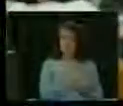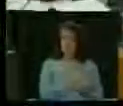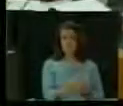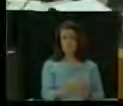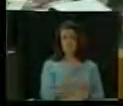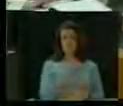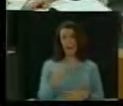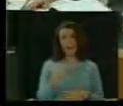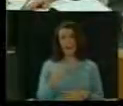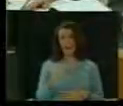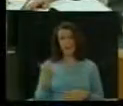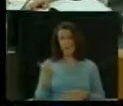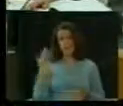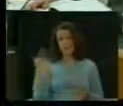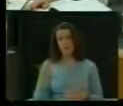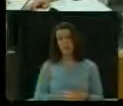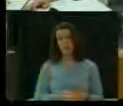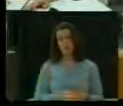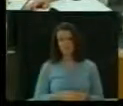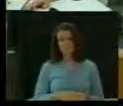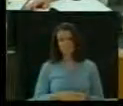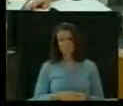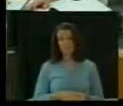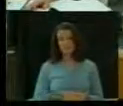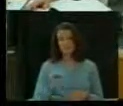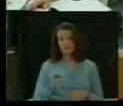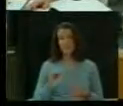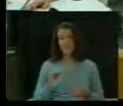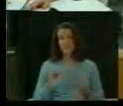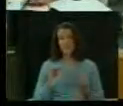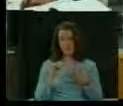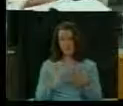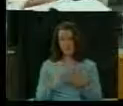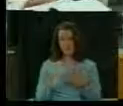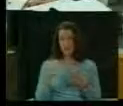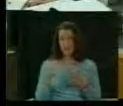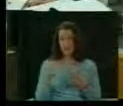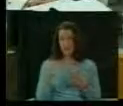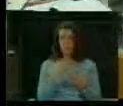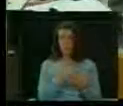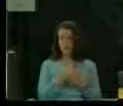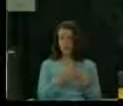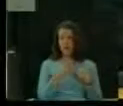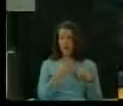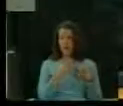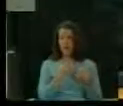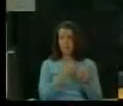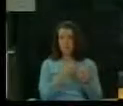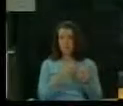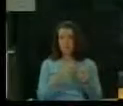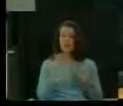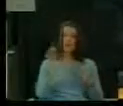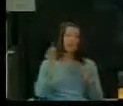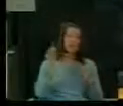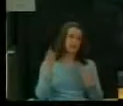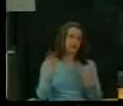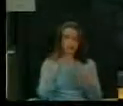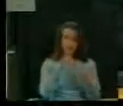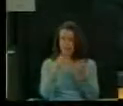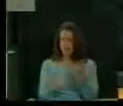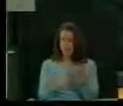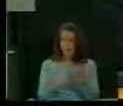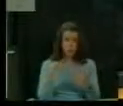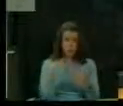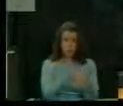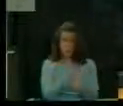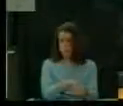Well, no, I mean, I've got a, if this one fails, I've got another motion to bring that we do a body of no elected officials.